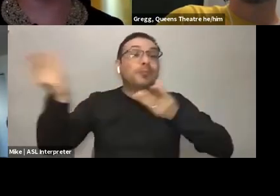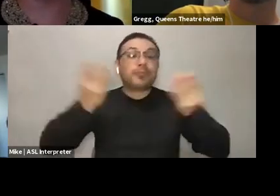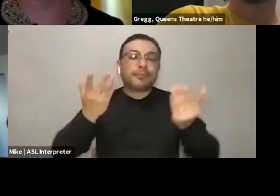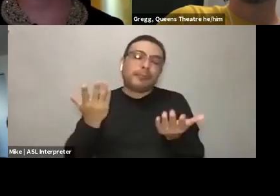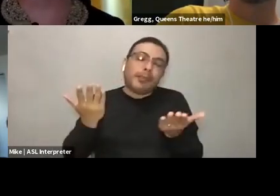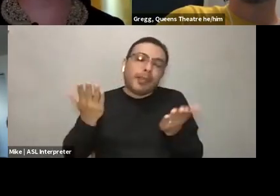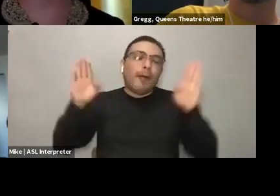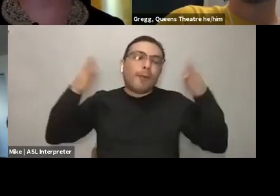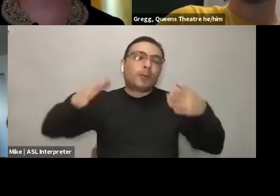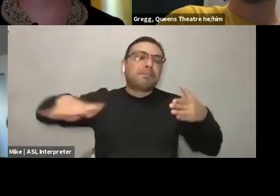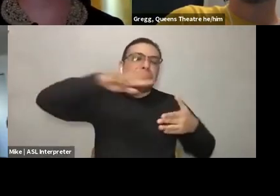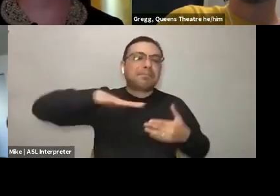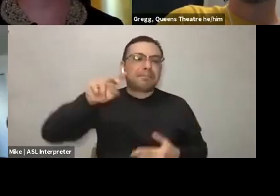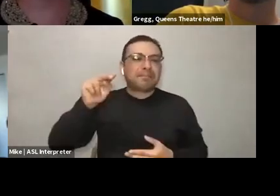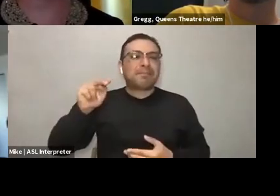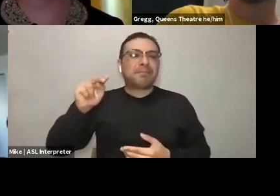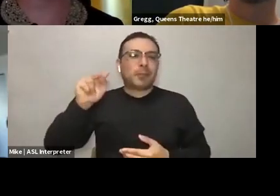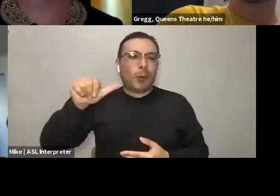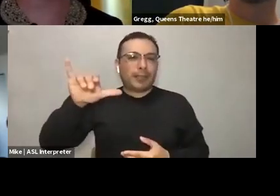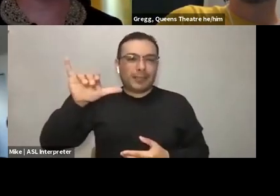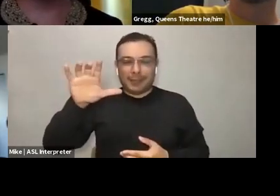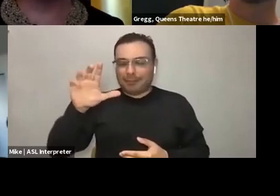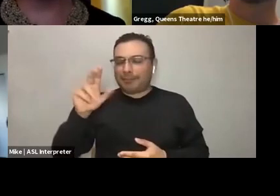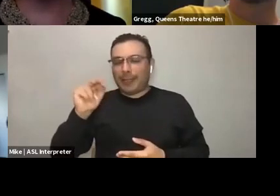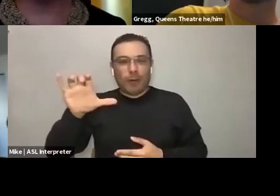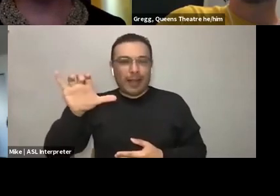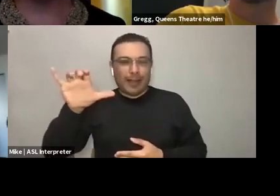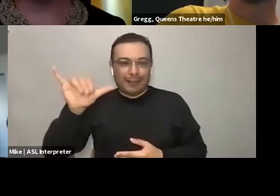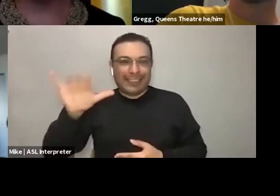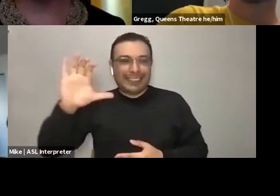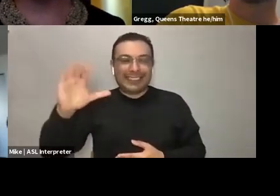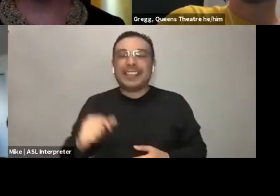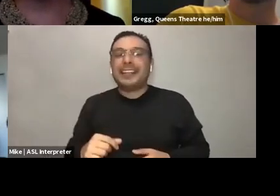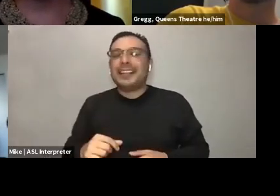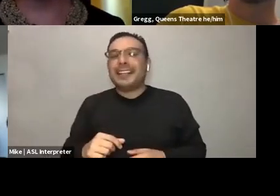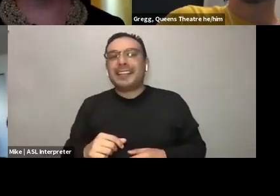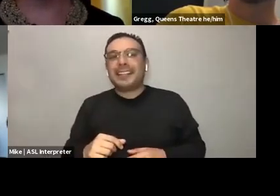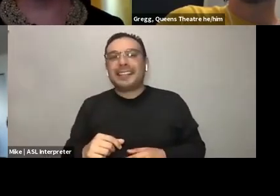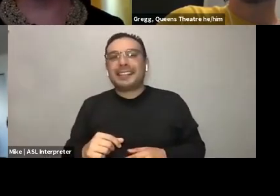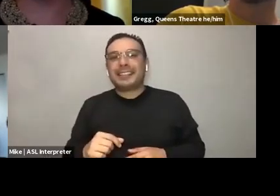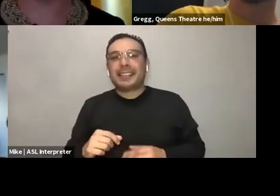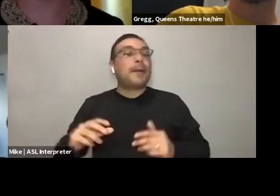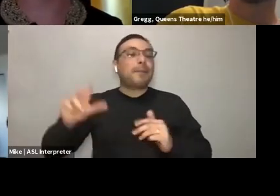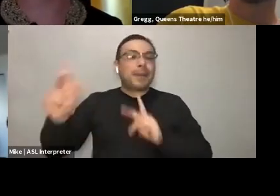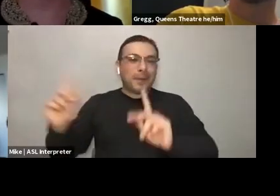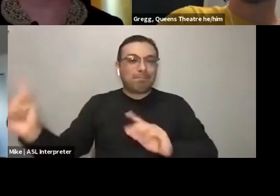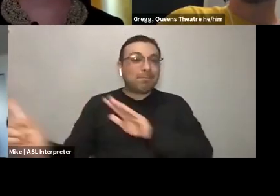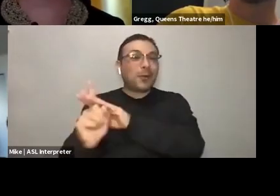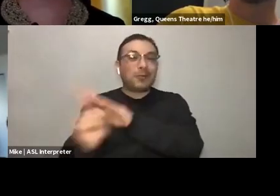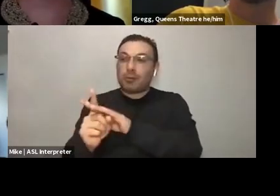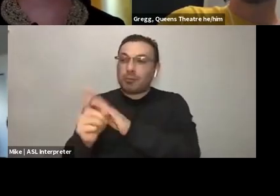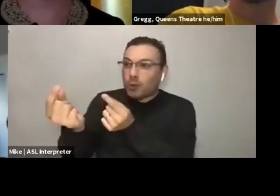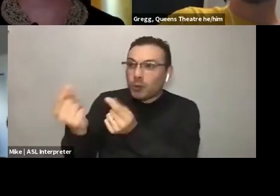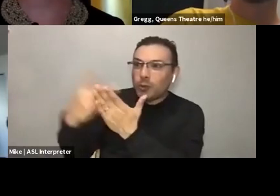uh, metro area, uh, we have different people coming to, to speak, um, uh, about projects they're working on. Uh, we had